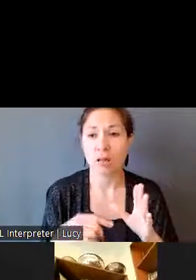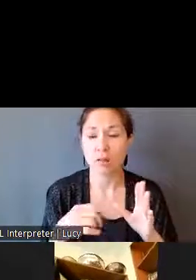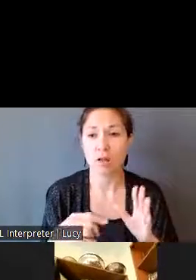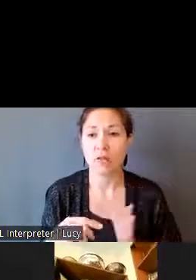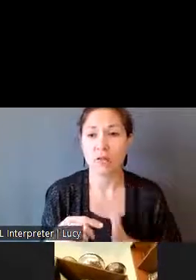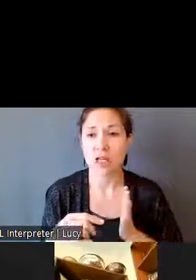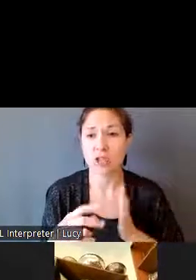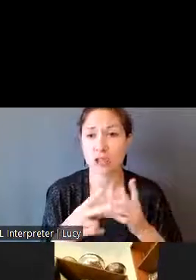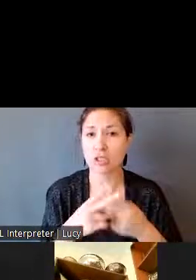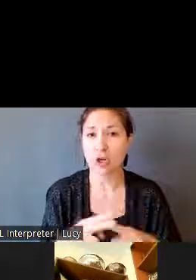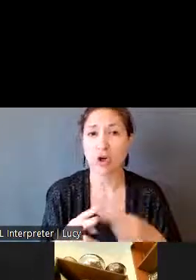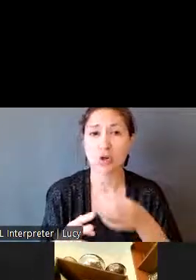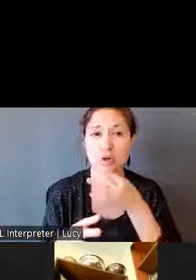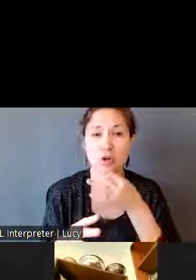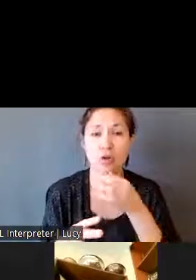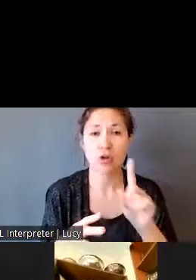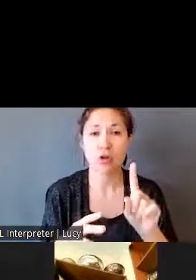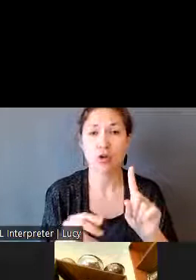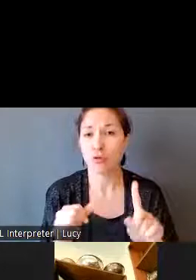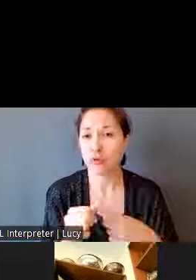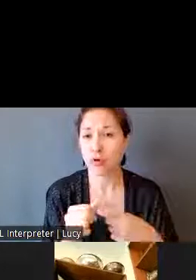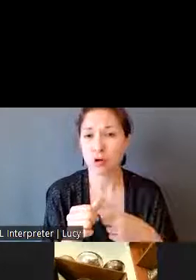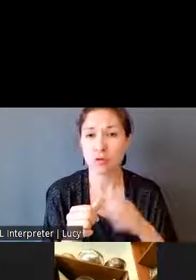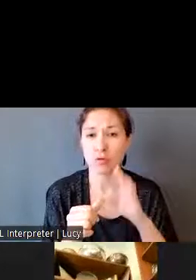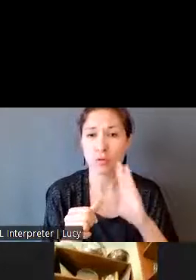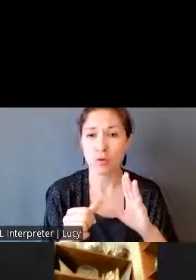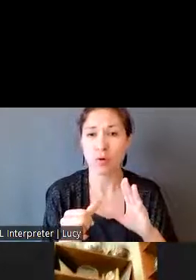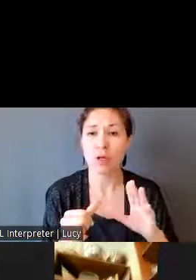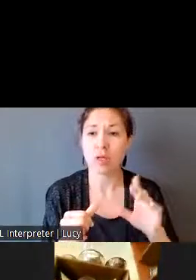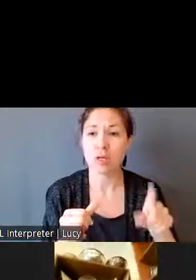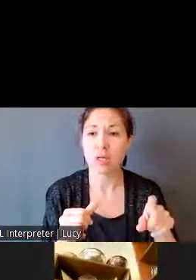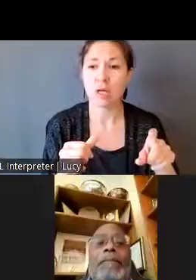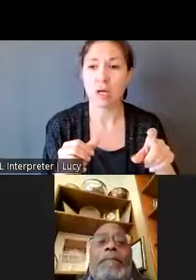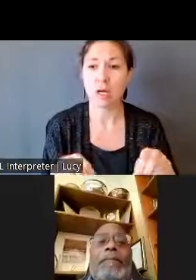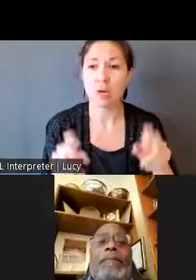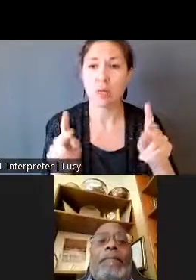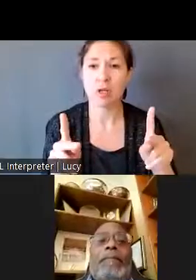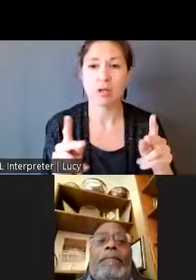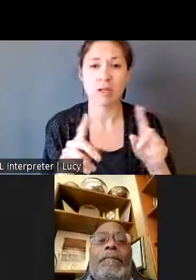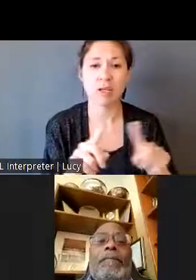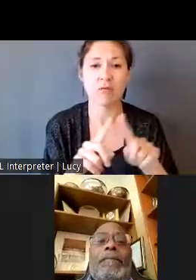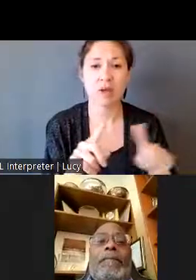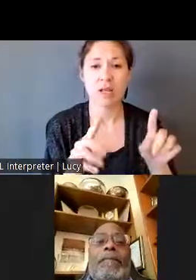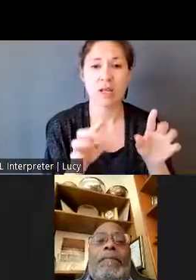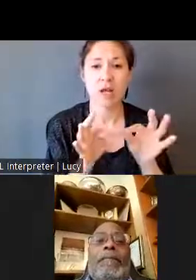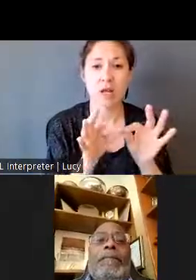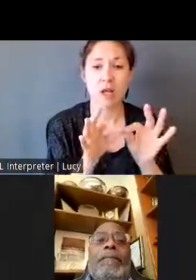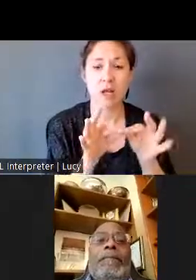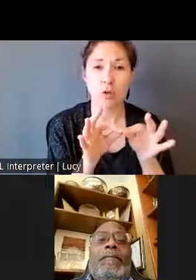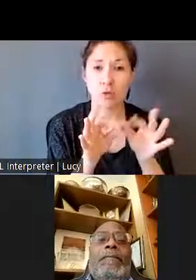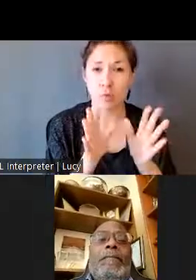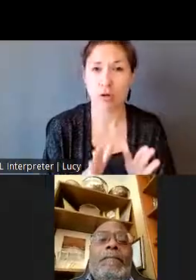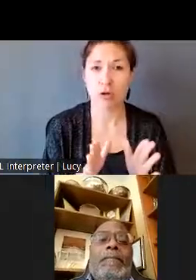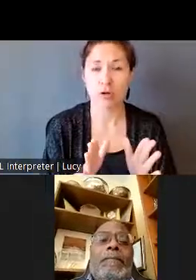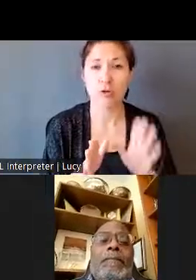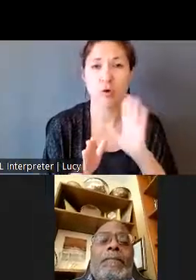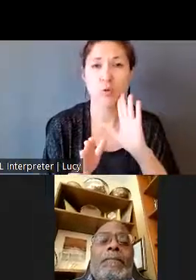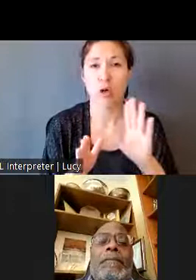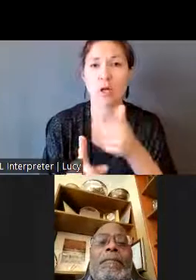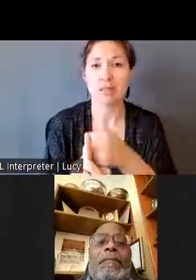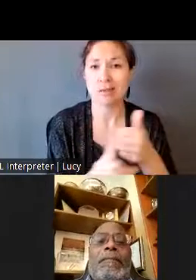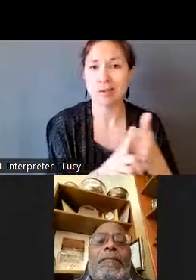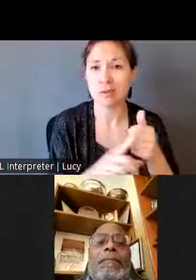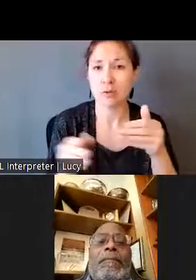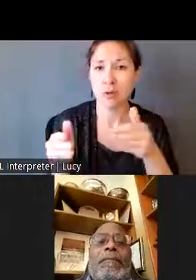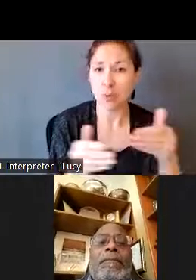to have an opportunity for our language services to introduce themselves.